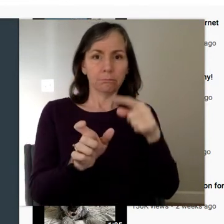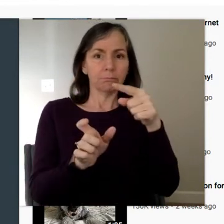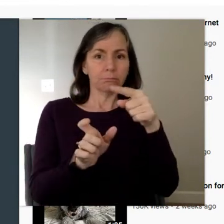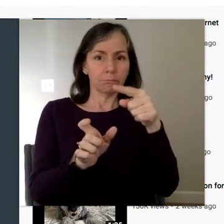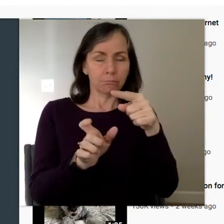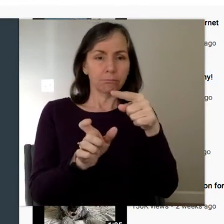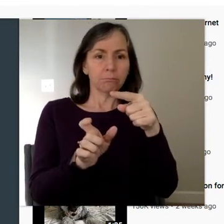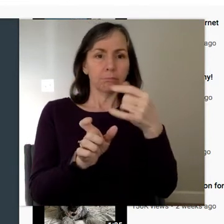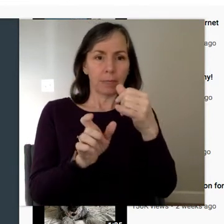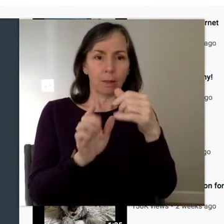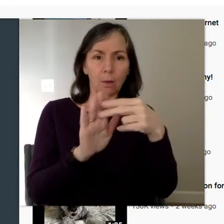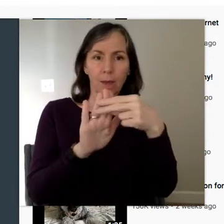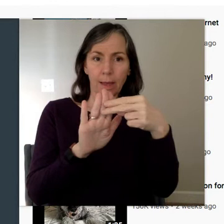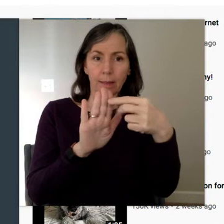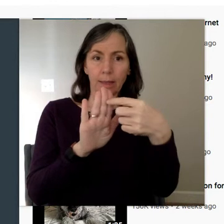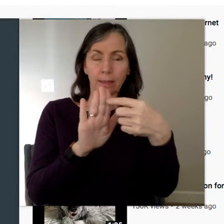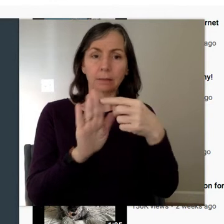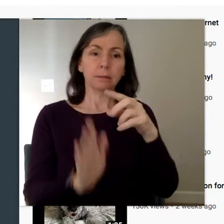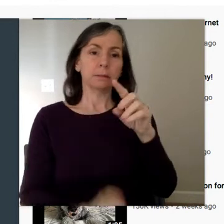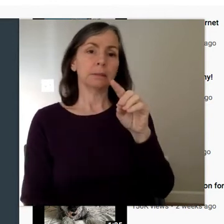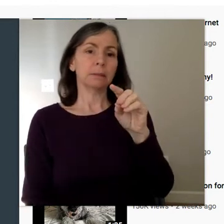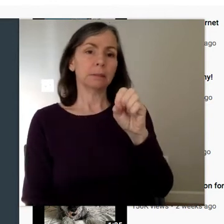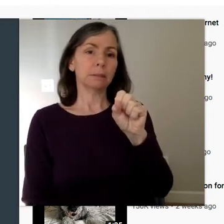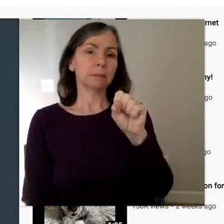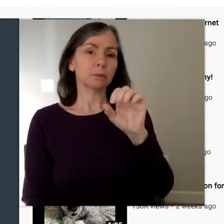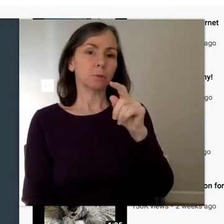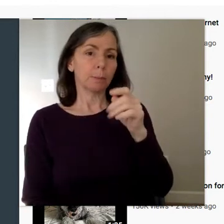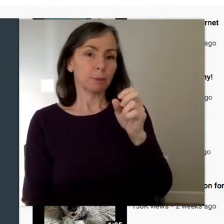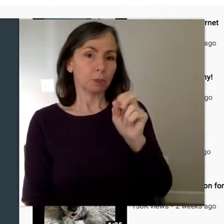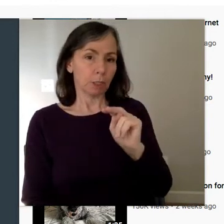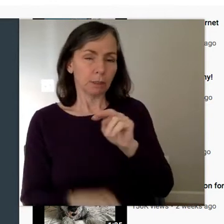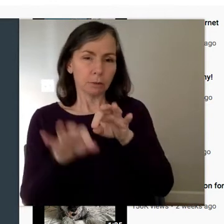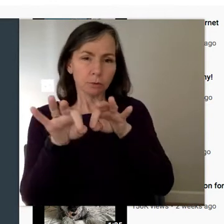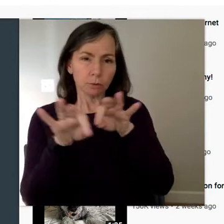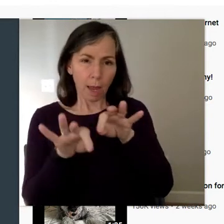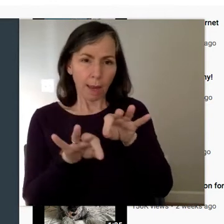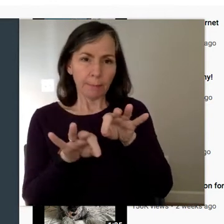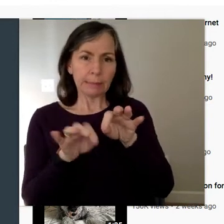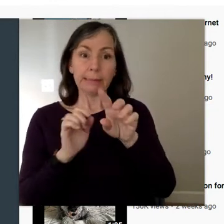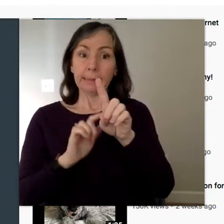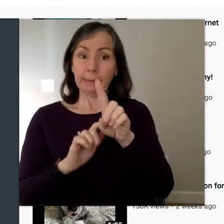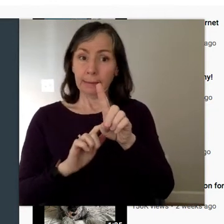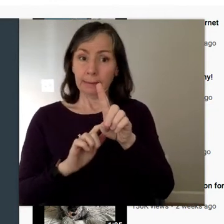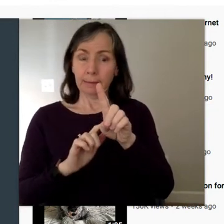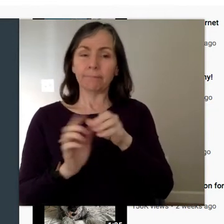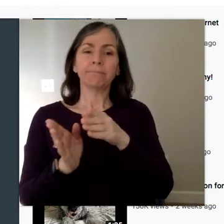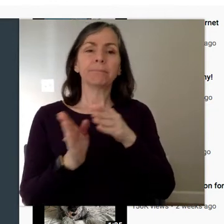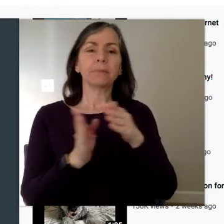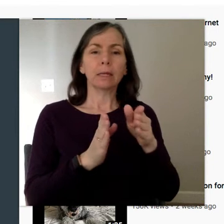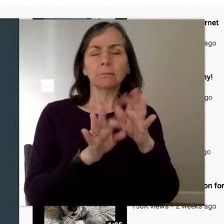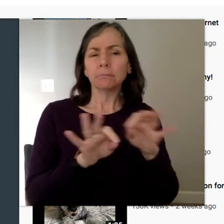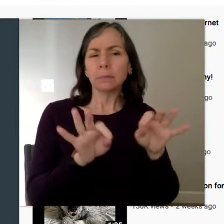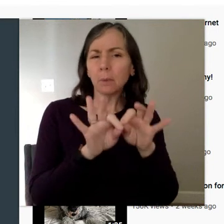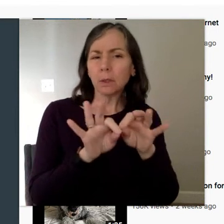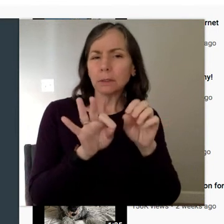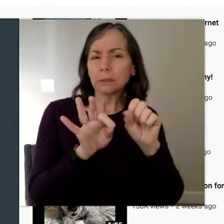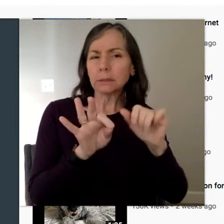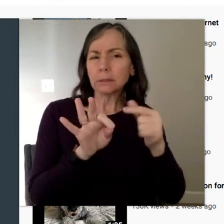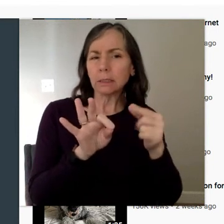notes I put a D next to that so you can see it really clearly, and then the significance, and I put an S next to those